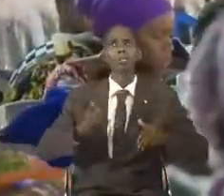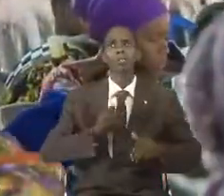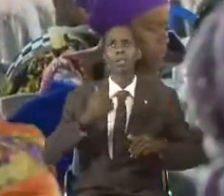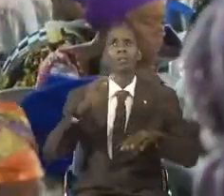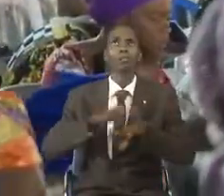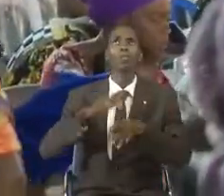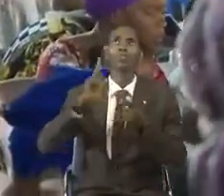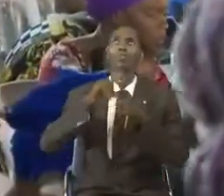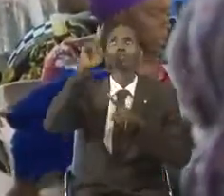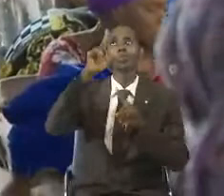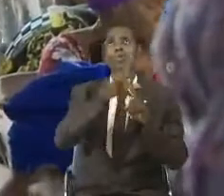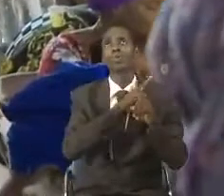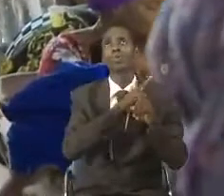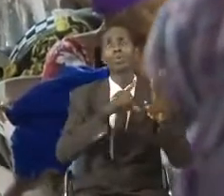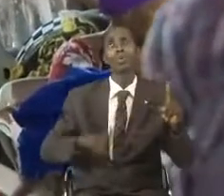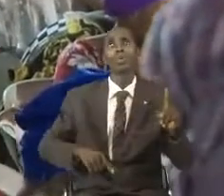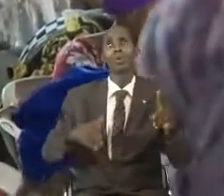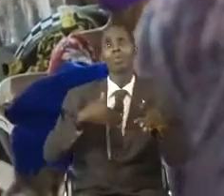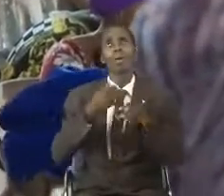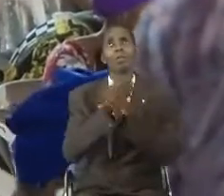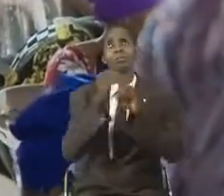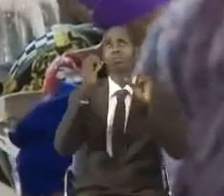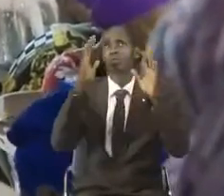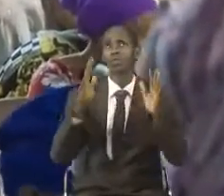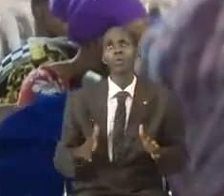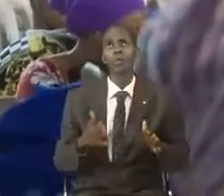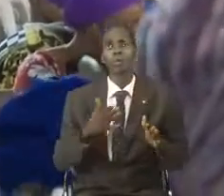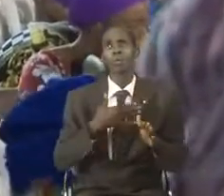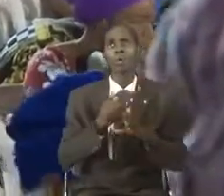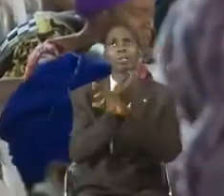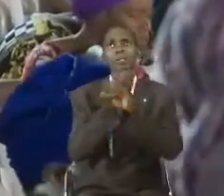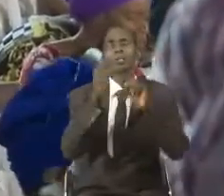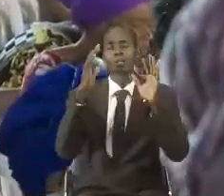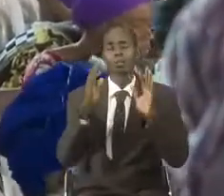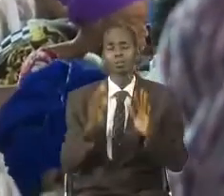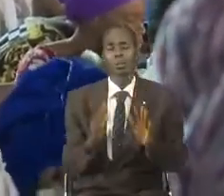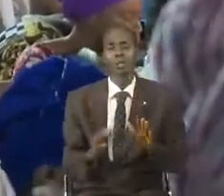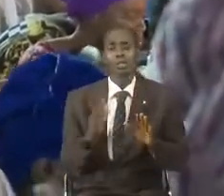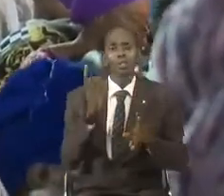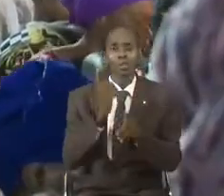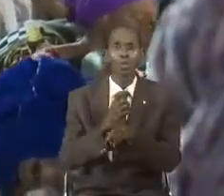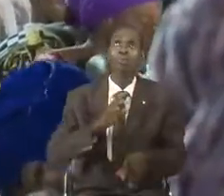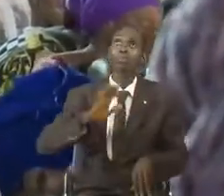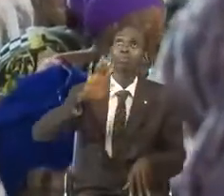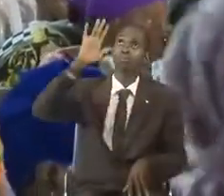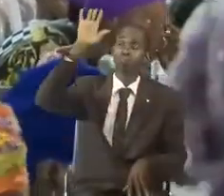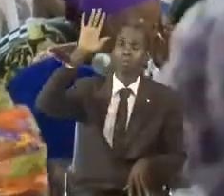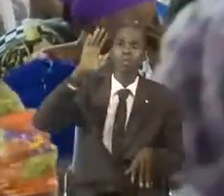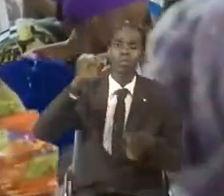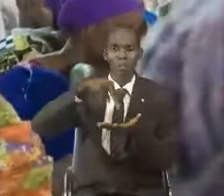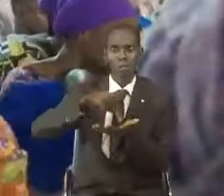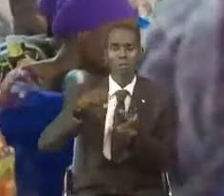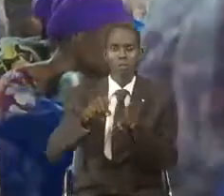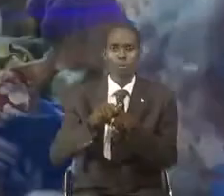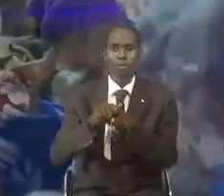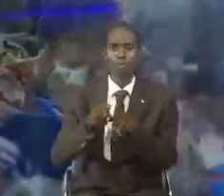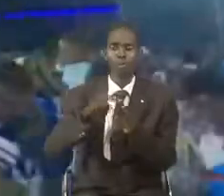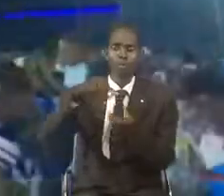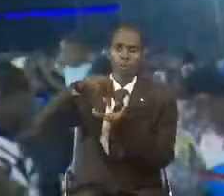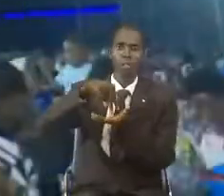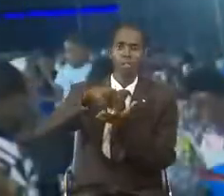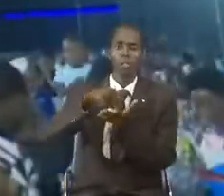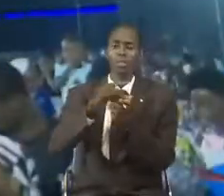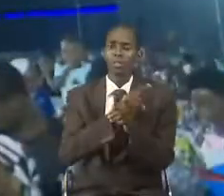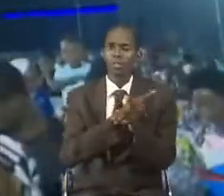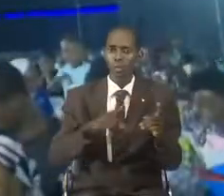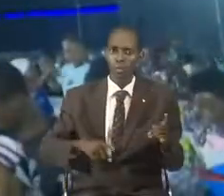offer myself, I surrender myself unto the Lord, my Savior, my Redeemer. Raise up your hand